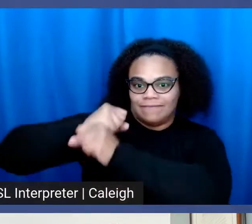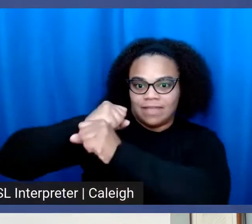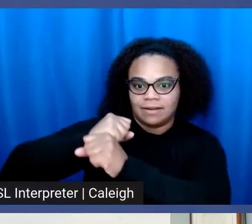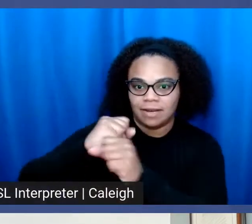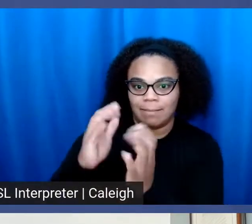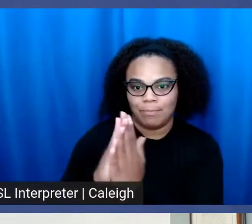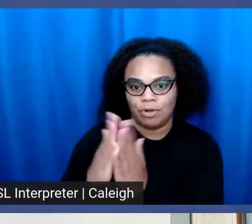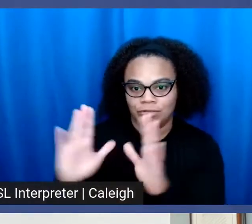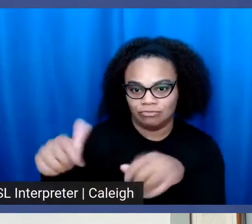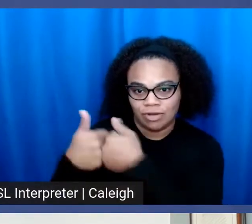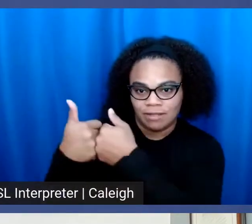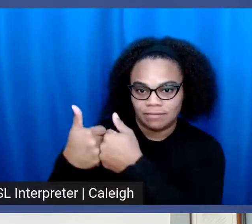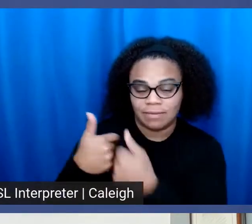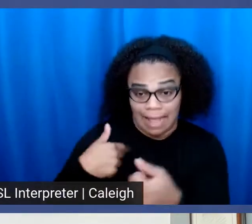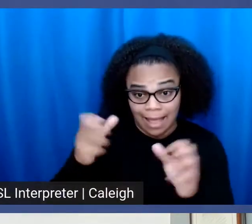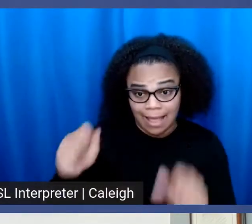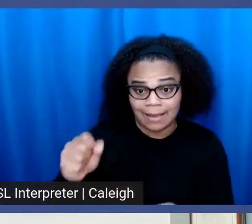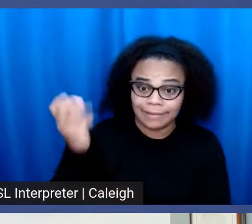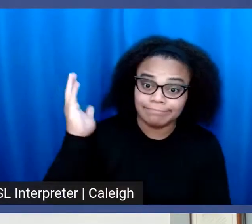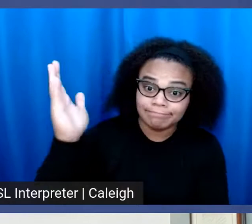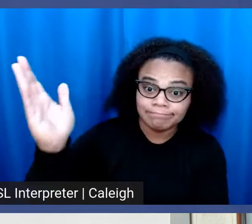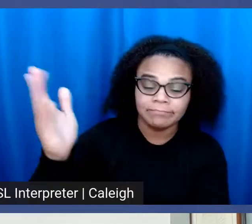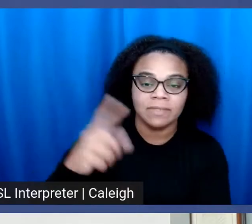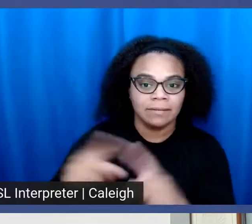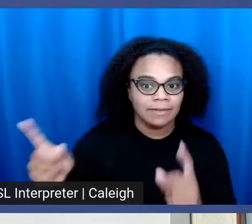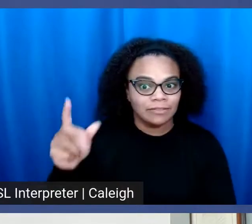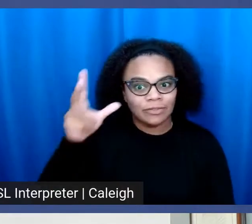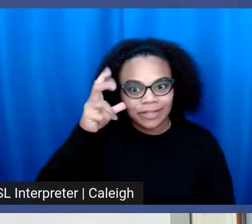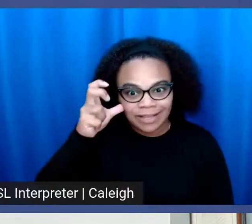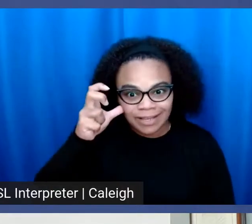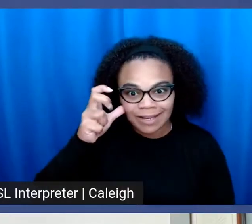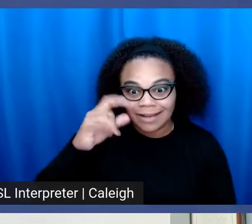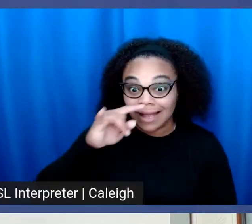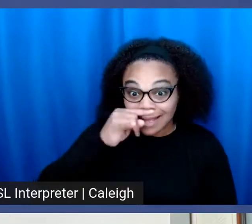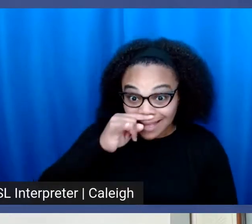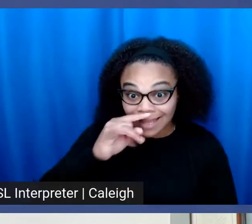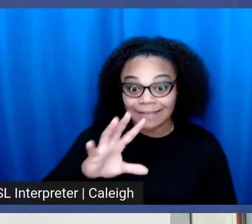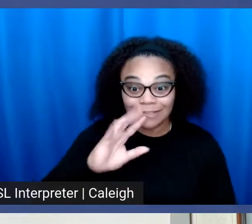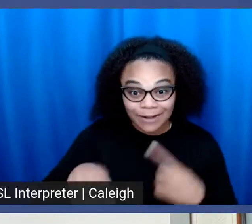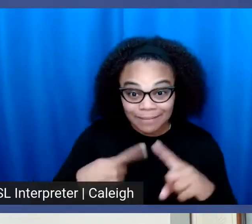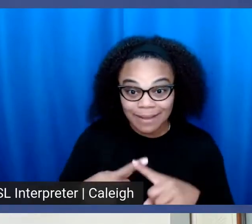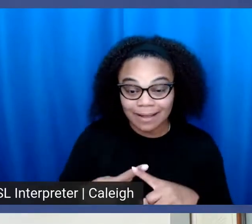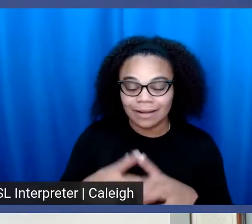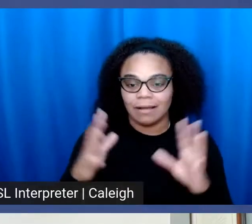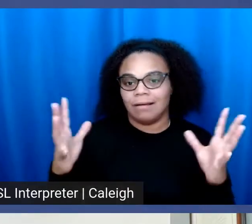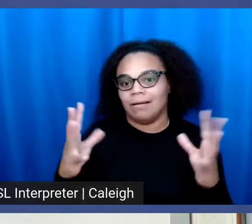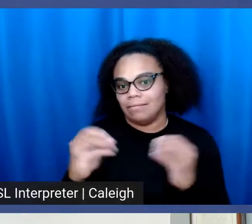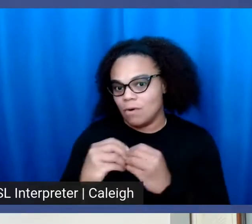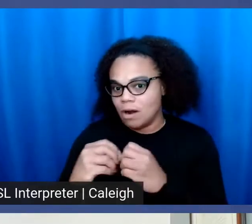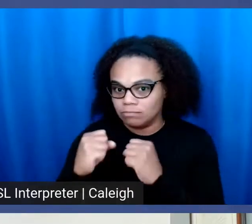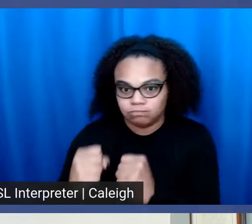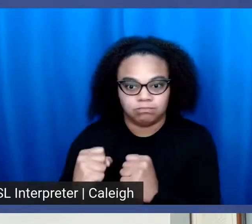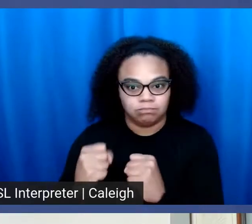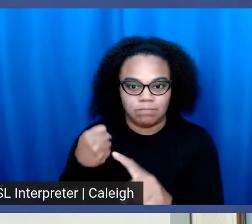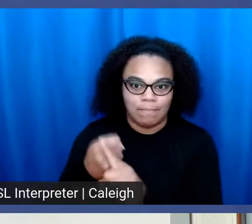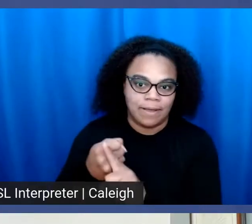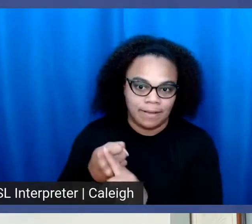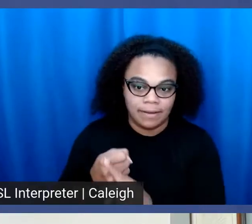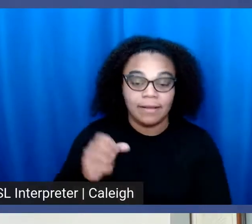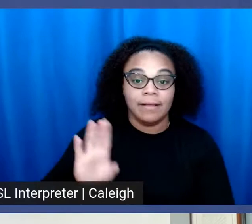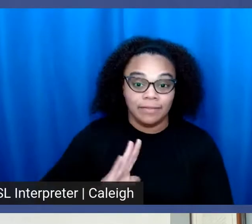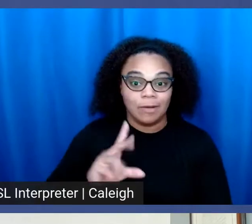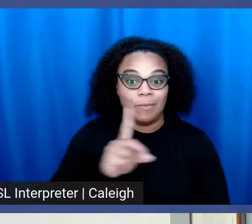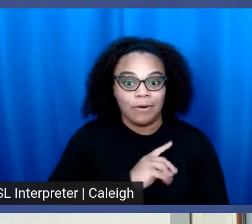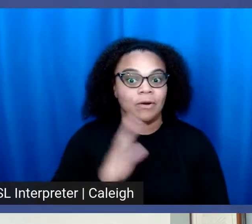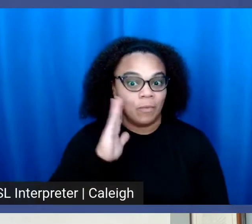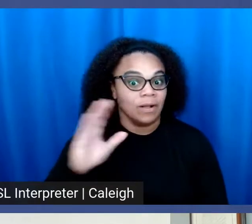face, but to hear a kid talk about it is a whole other thing. The board will actually listen to them. And our results proved it. I